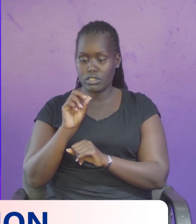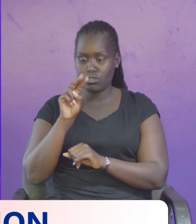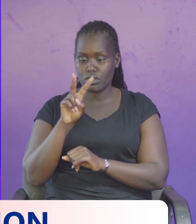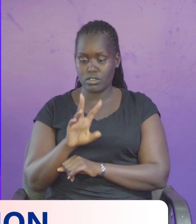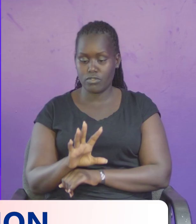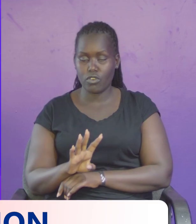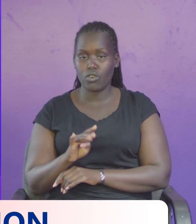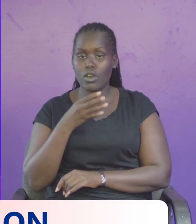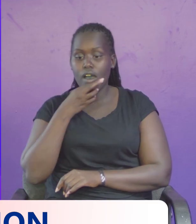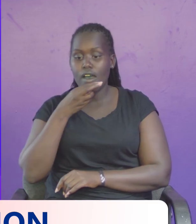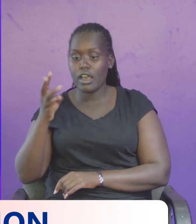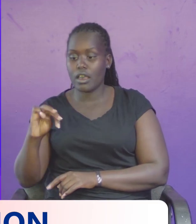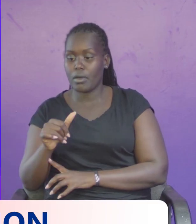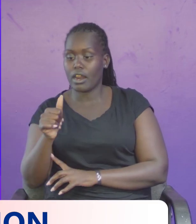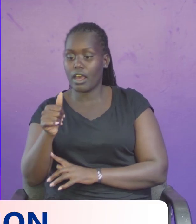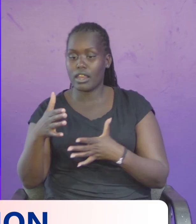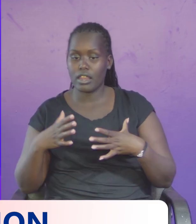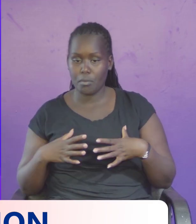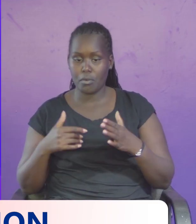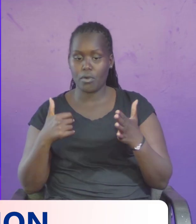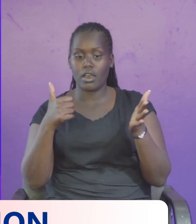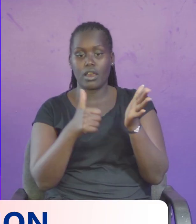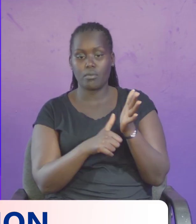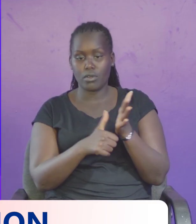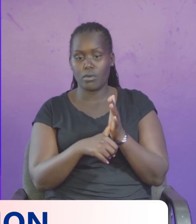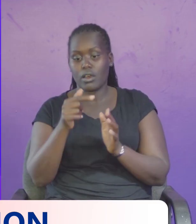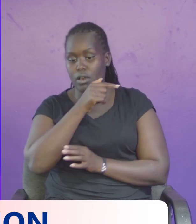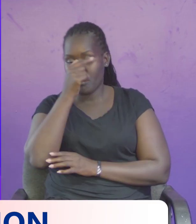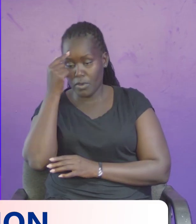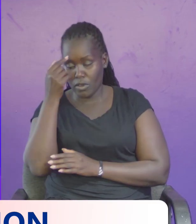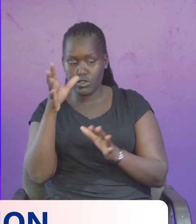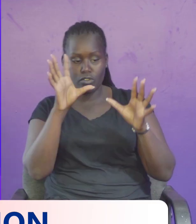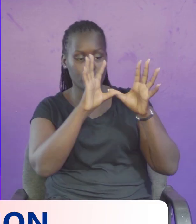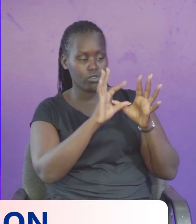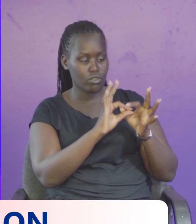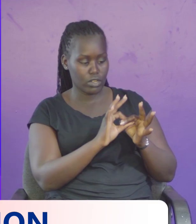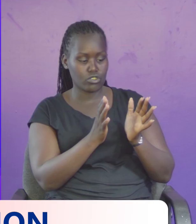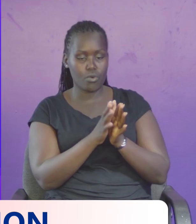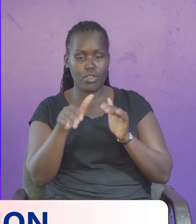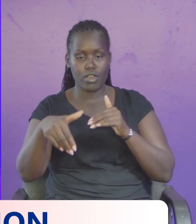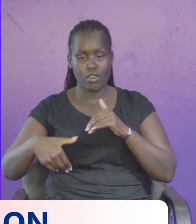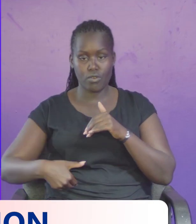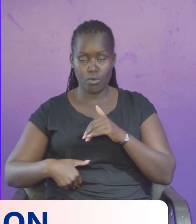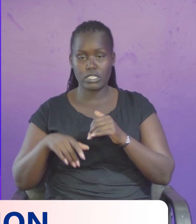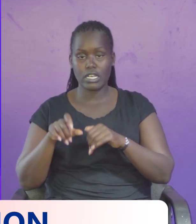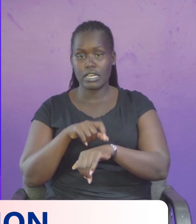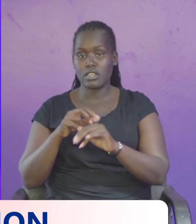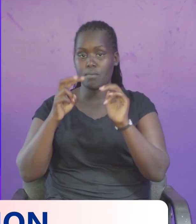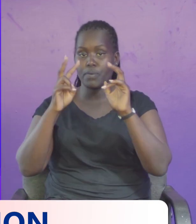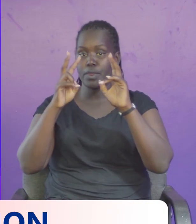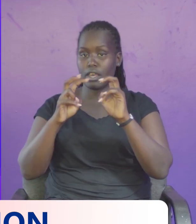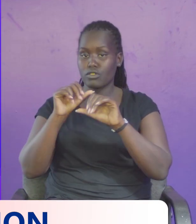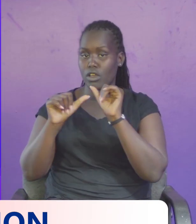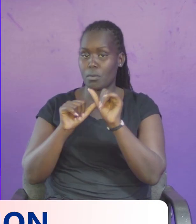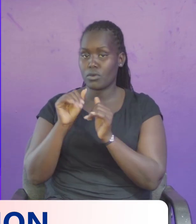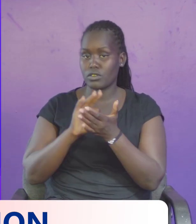him and several others were in trouble because of their connection to the youth when the issue of the finance bill